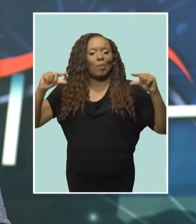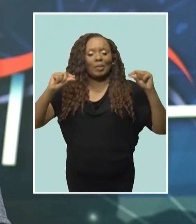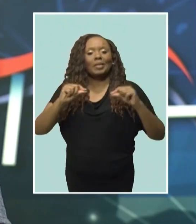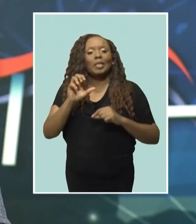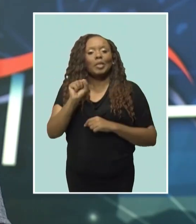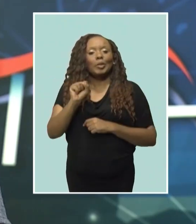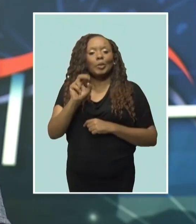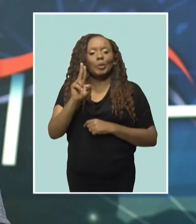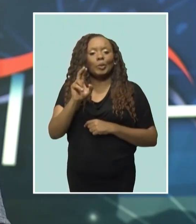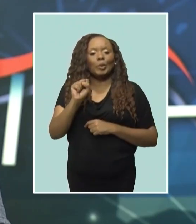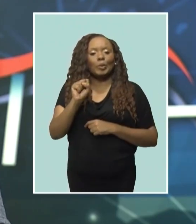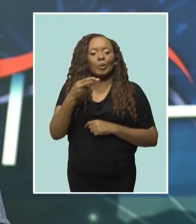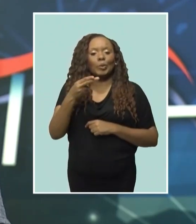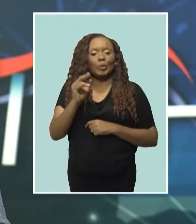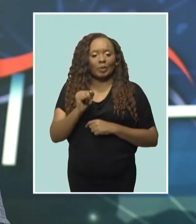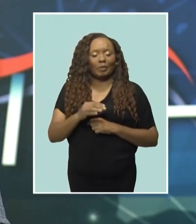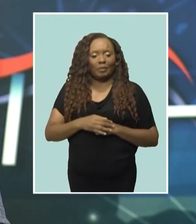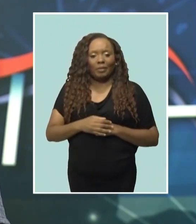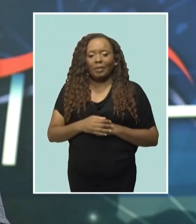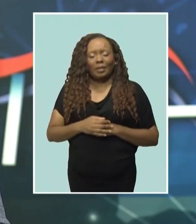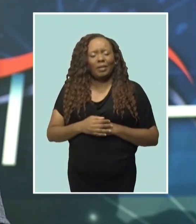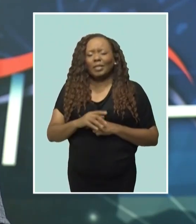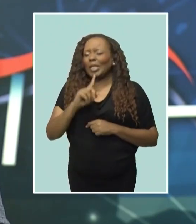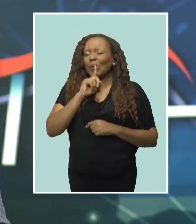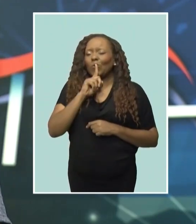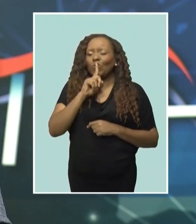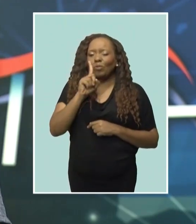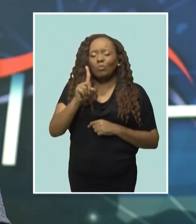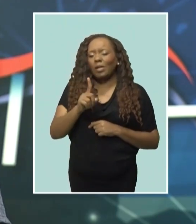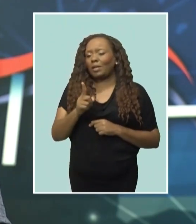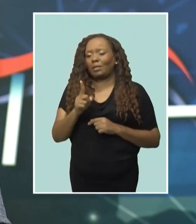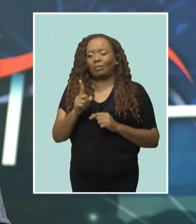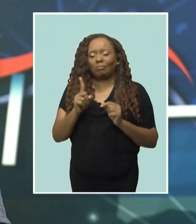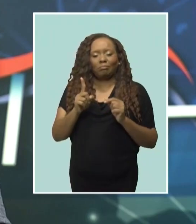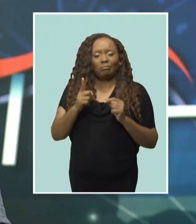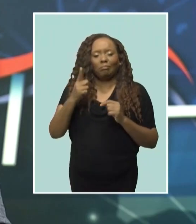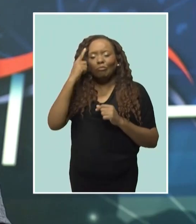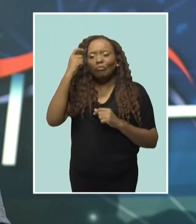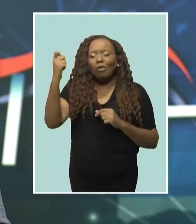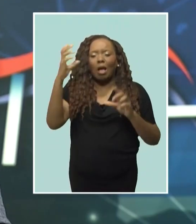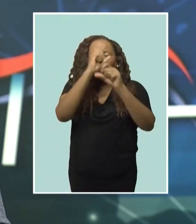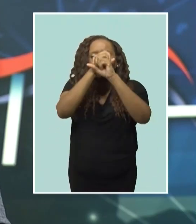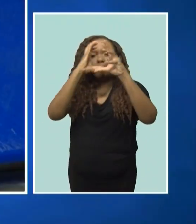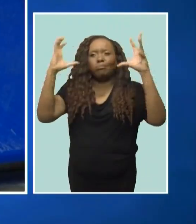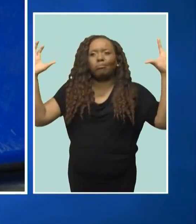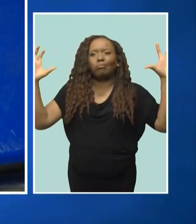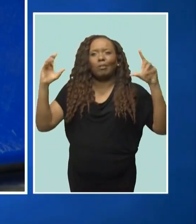client says Sushimi by Salome is her childhood dream. Trevor Thorpe reports.